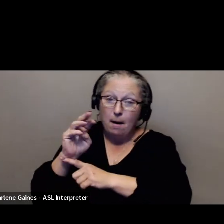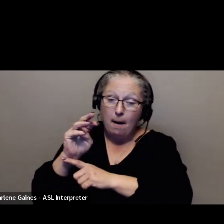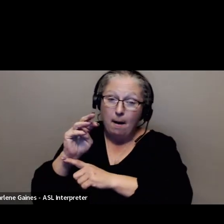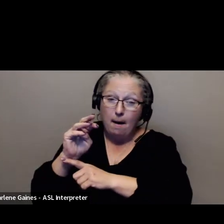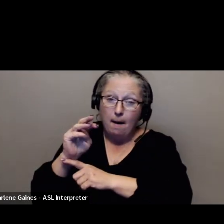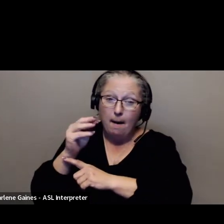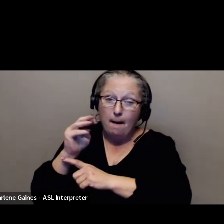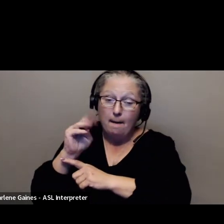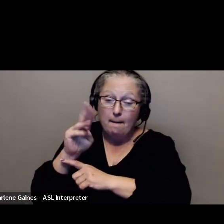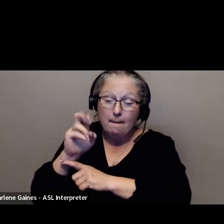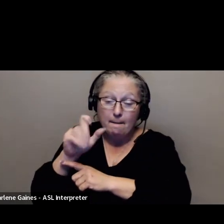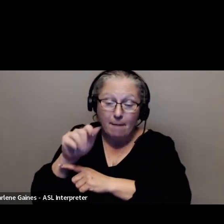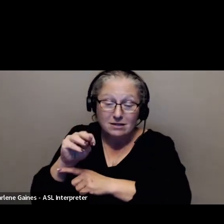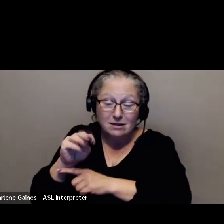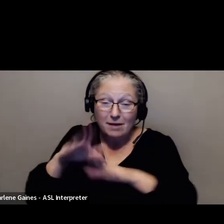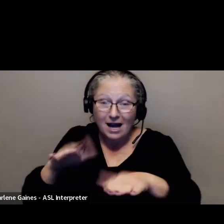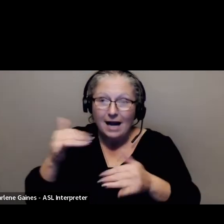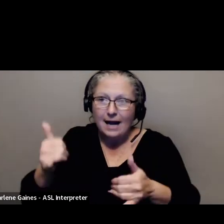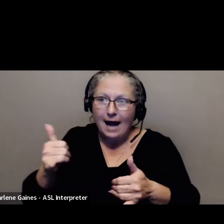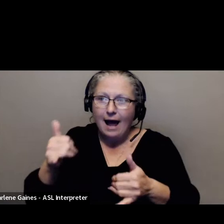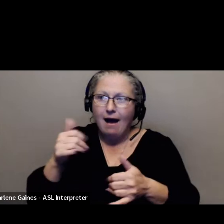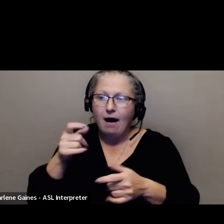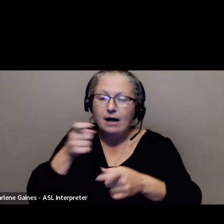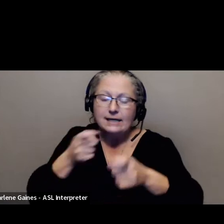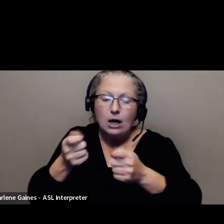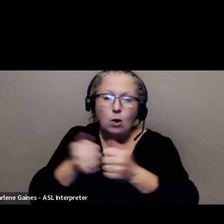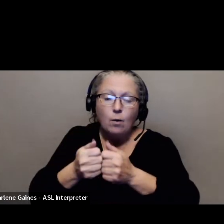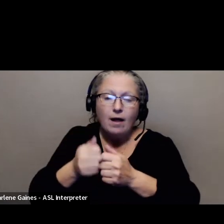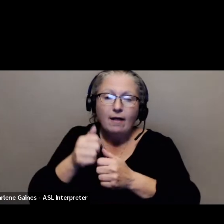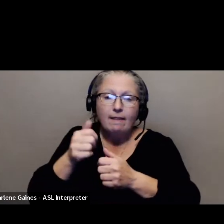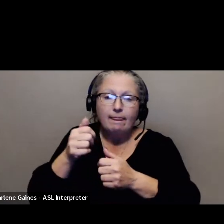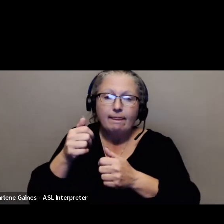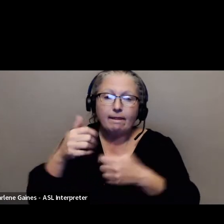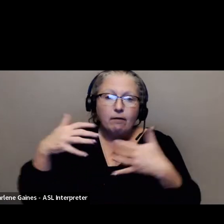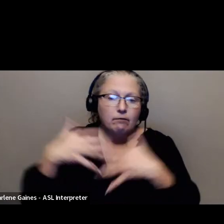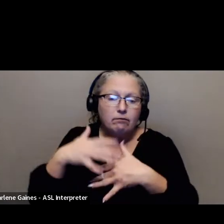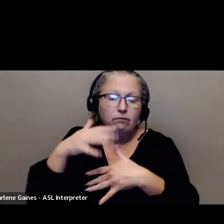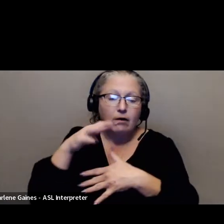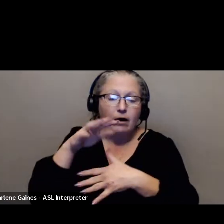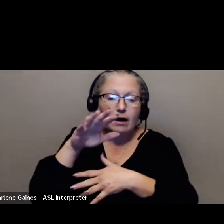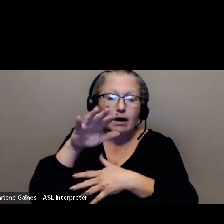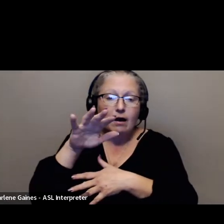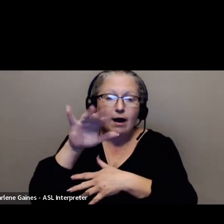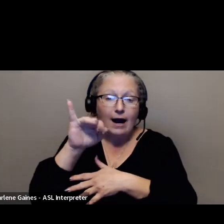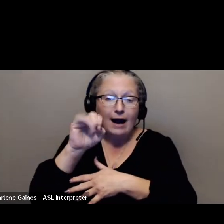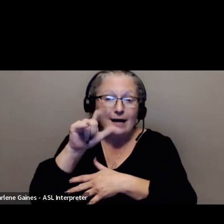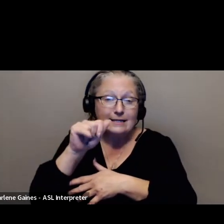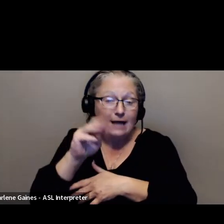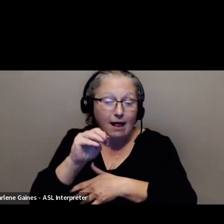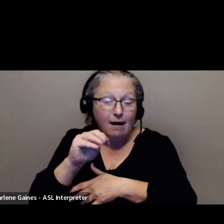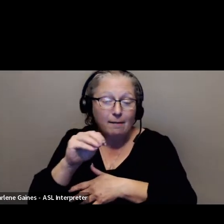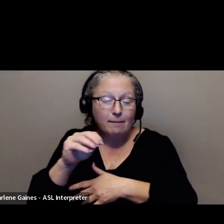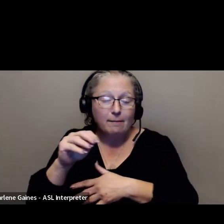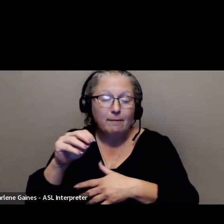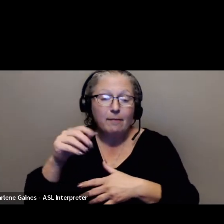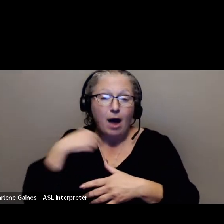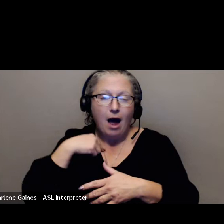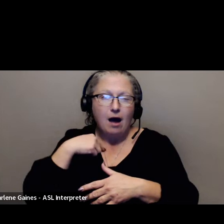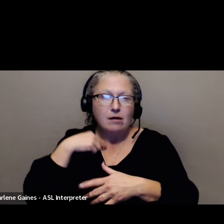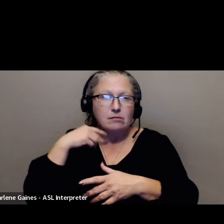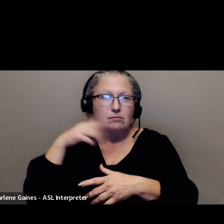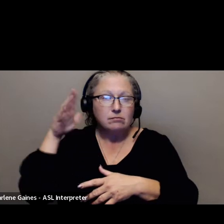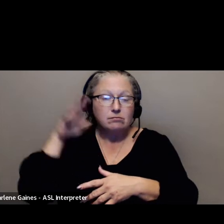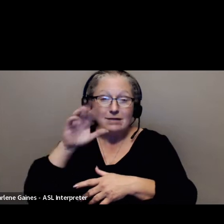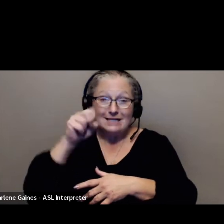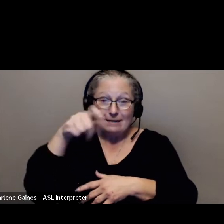deal with Islamophobia yet again. I was a seventh grader when September 11, a sixth grader when